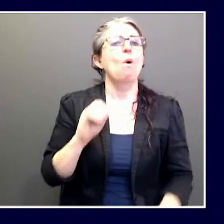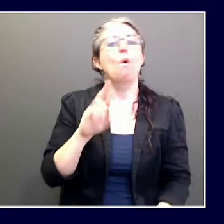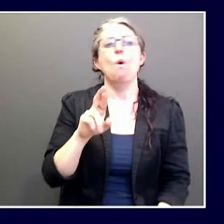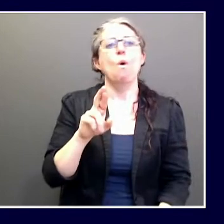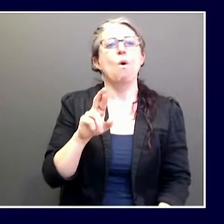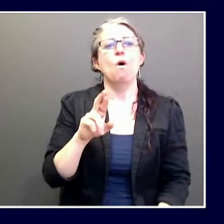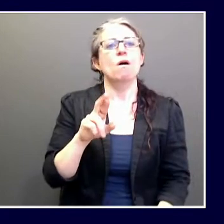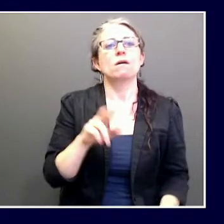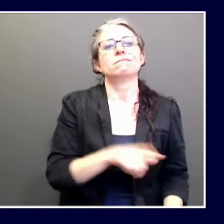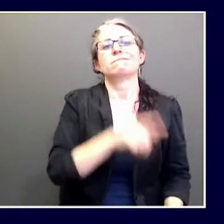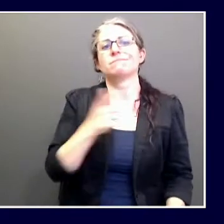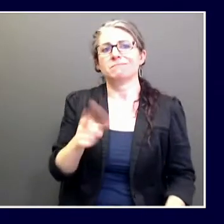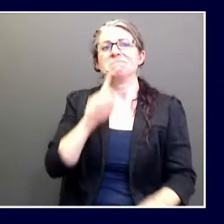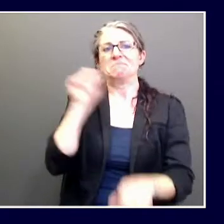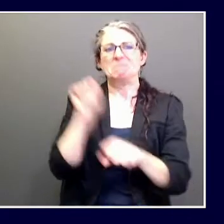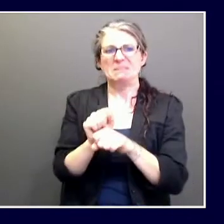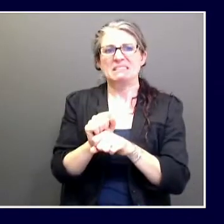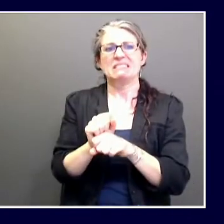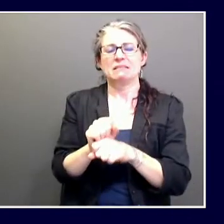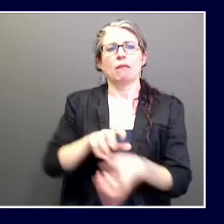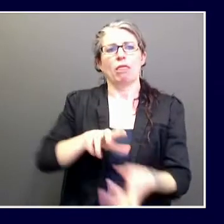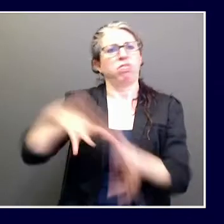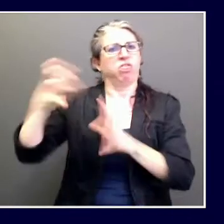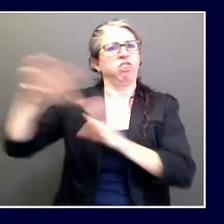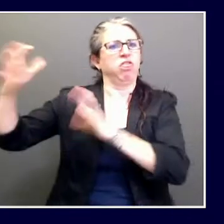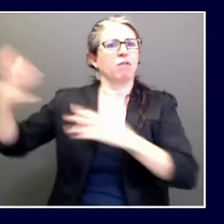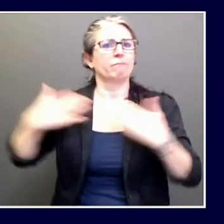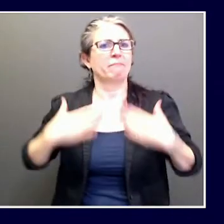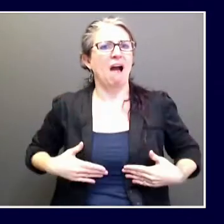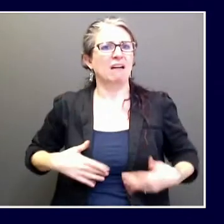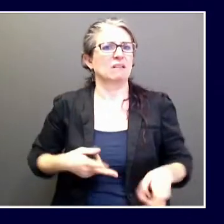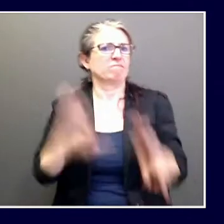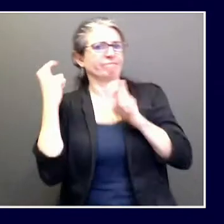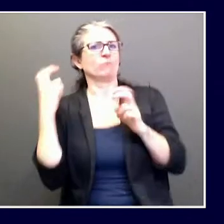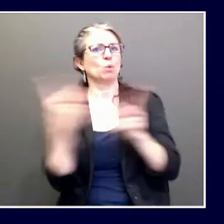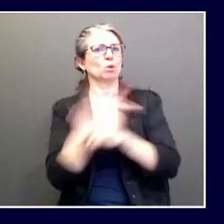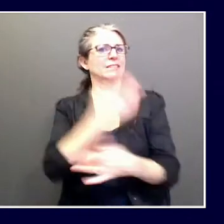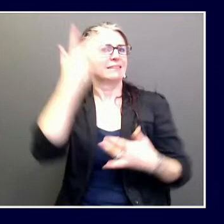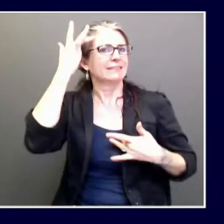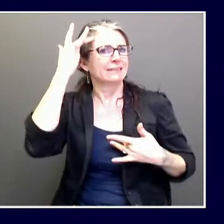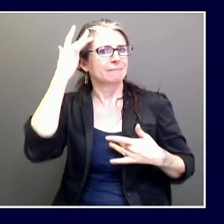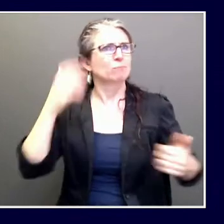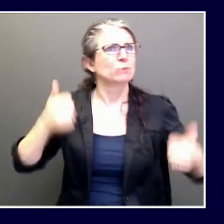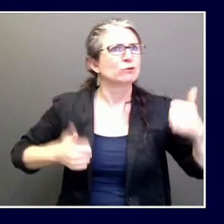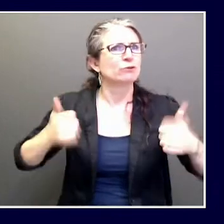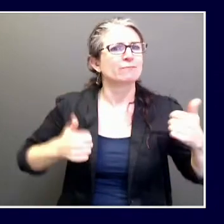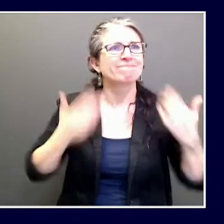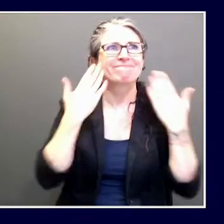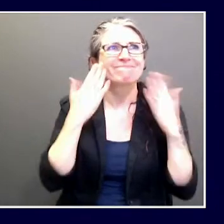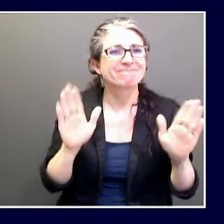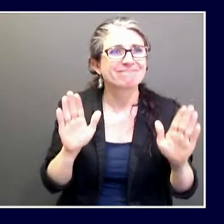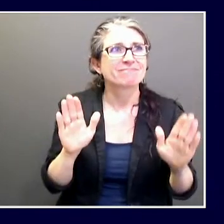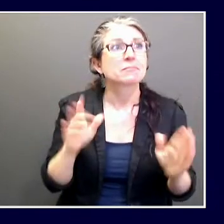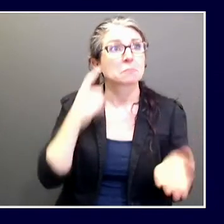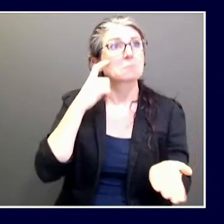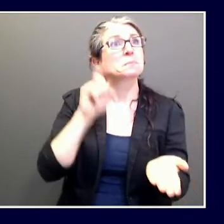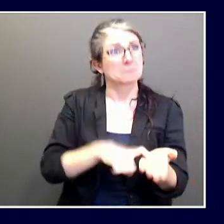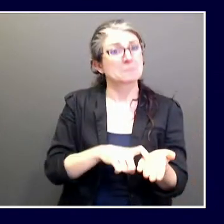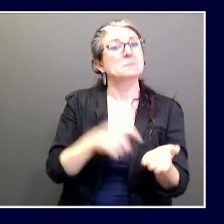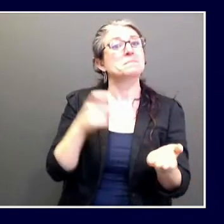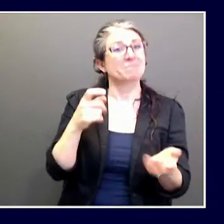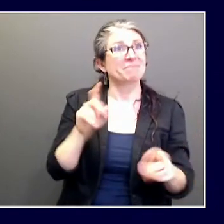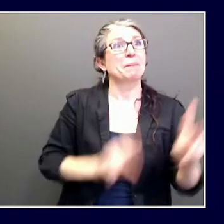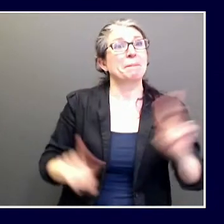still lead to that many more people being in the hospital, just because many more people might be infected because